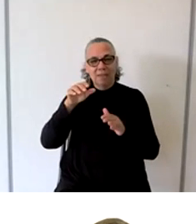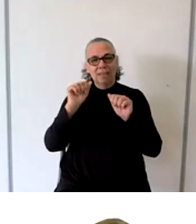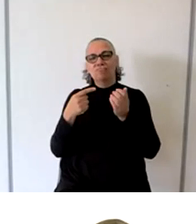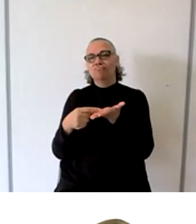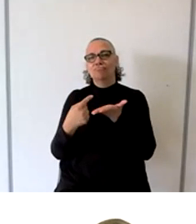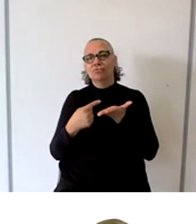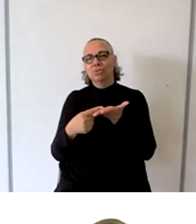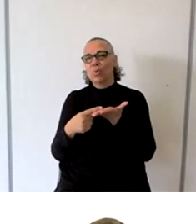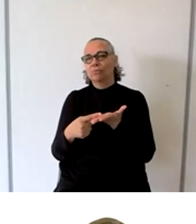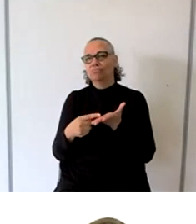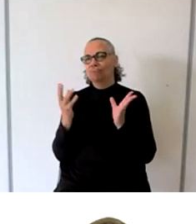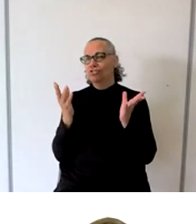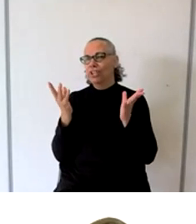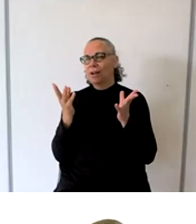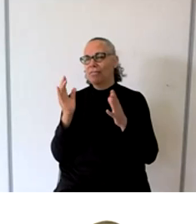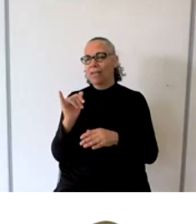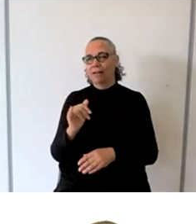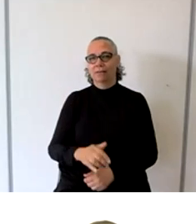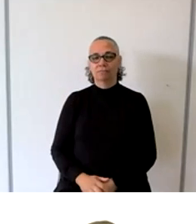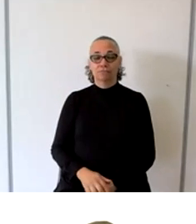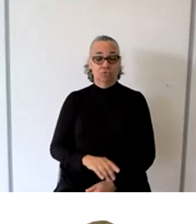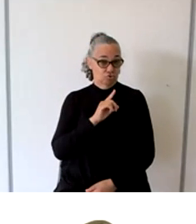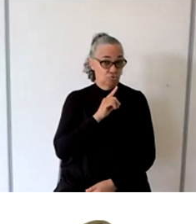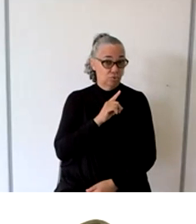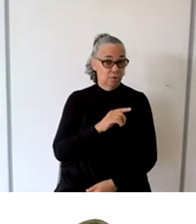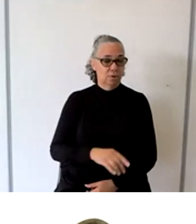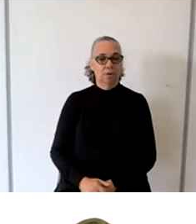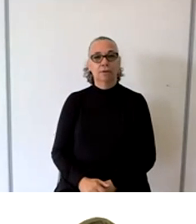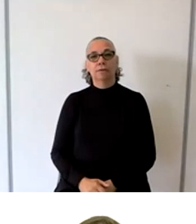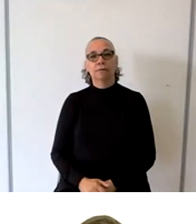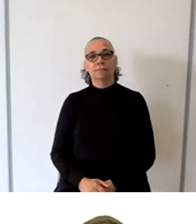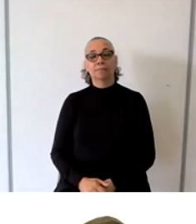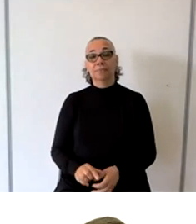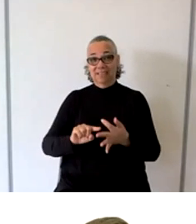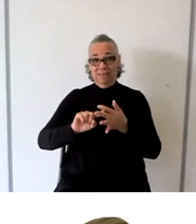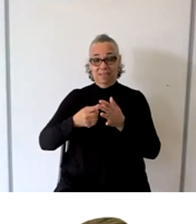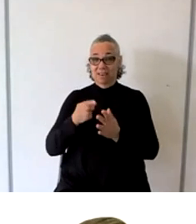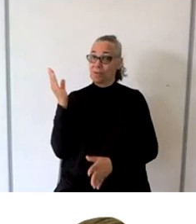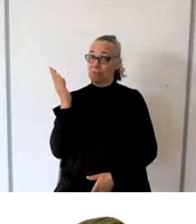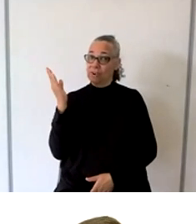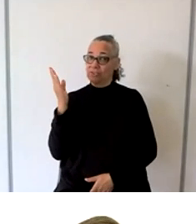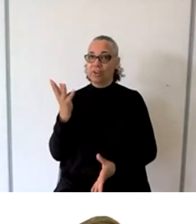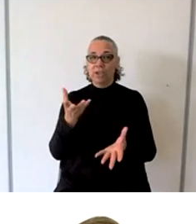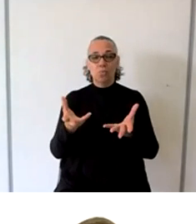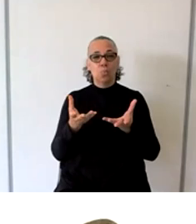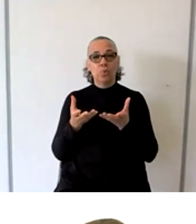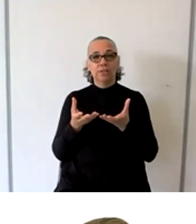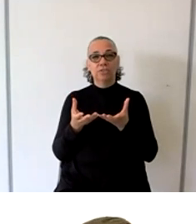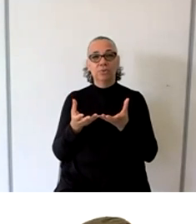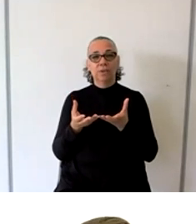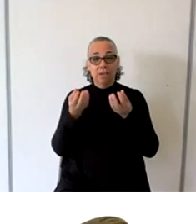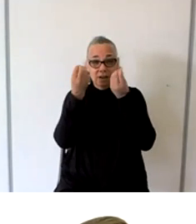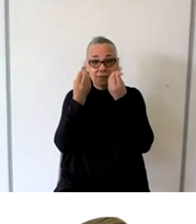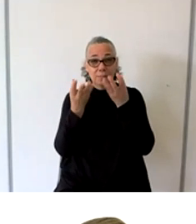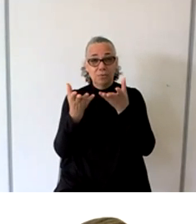that. Yeah, sure. I mean, like I said at the beginning of the presentation, I really wanted to let you know that